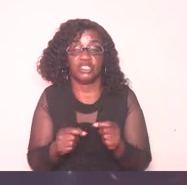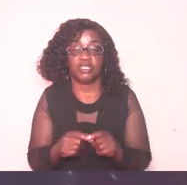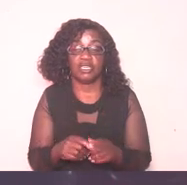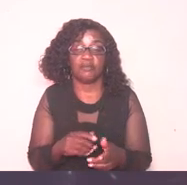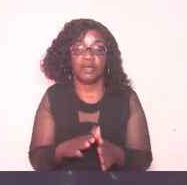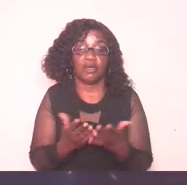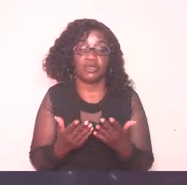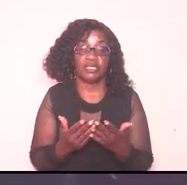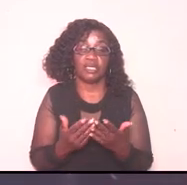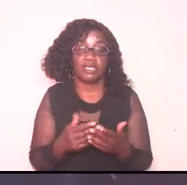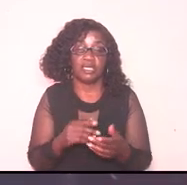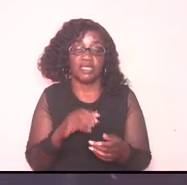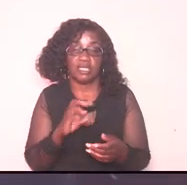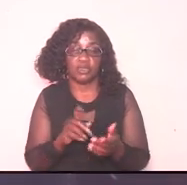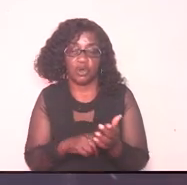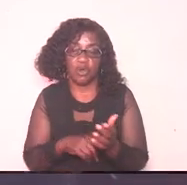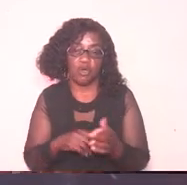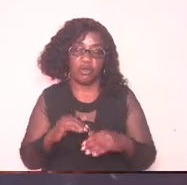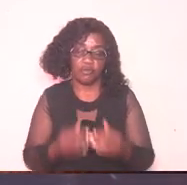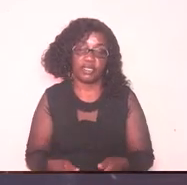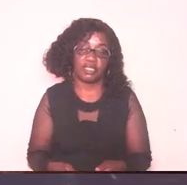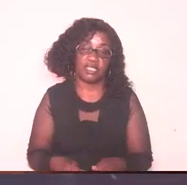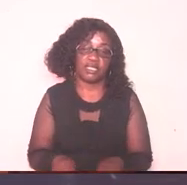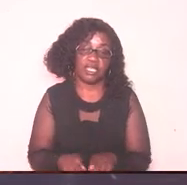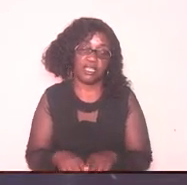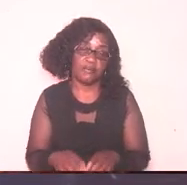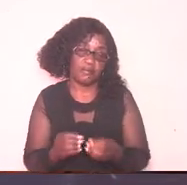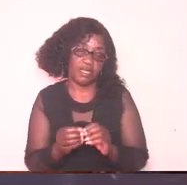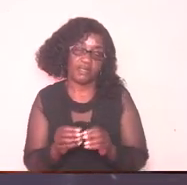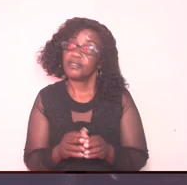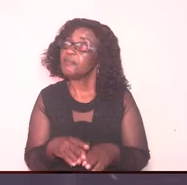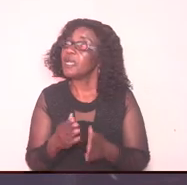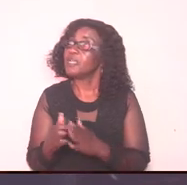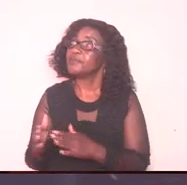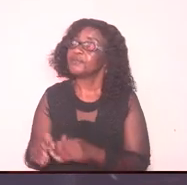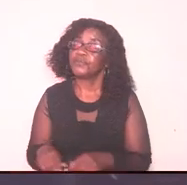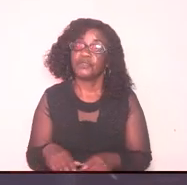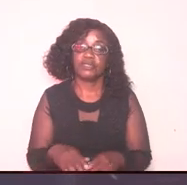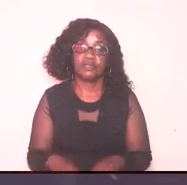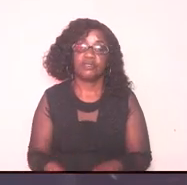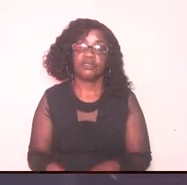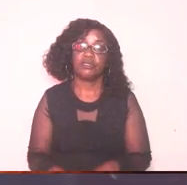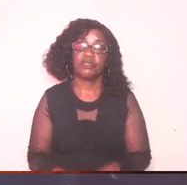We want to teach them about sexual reproductive health. We want to teach them about these things so that they're able to make them. And also